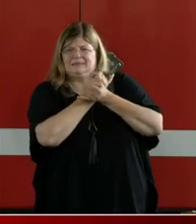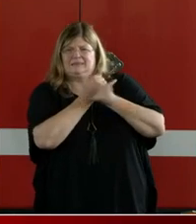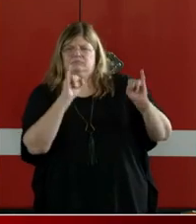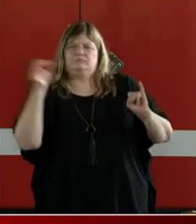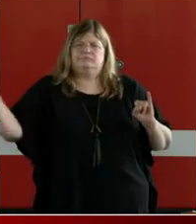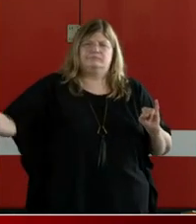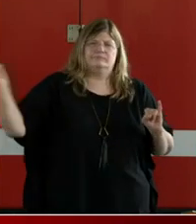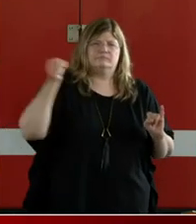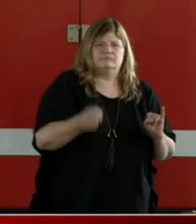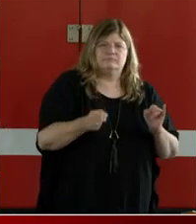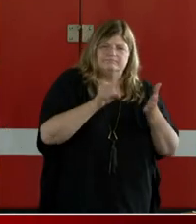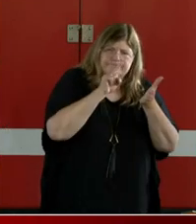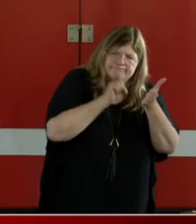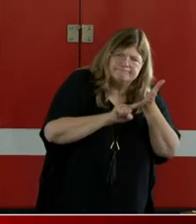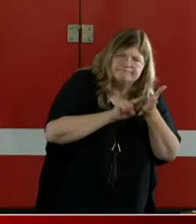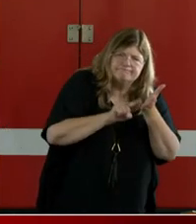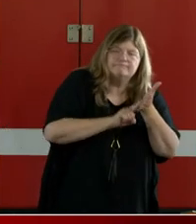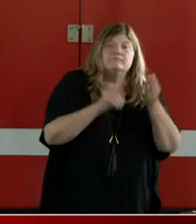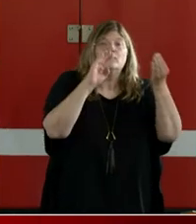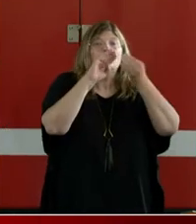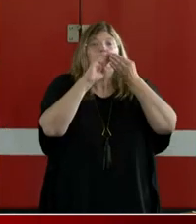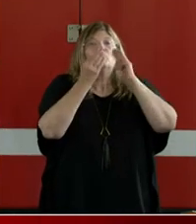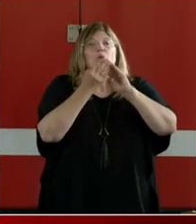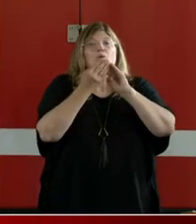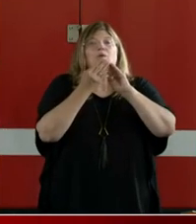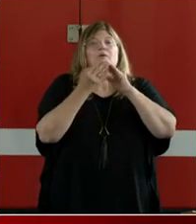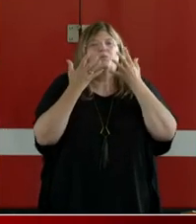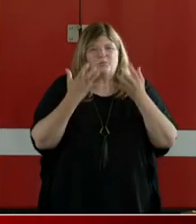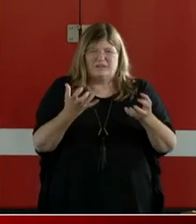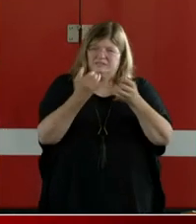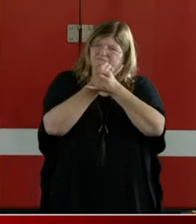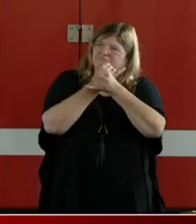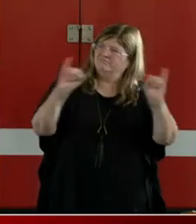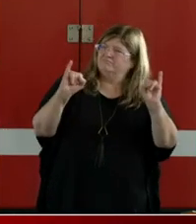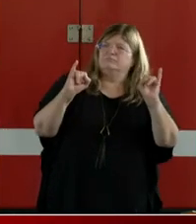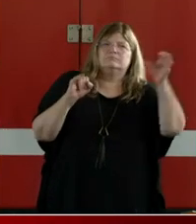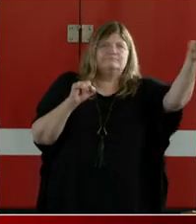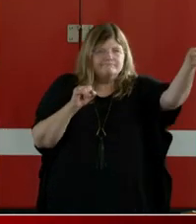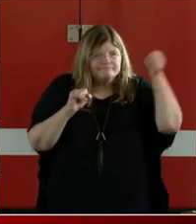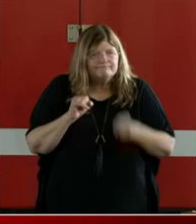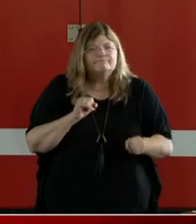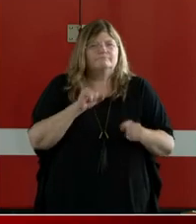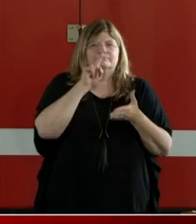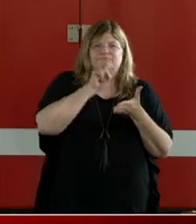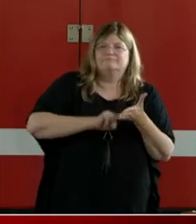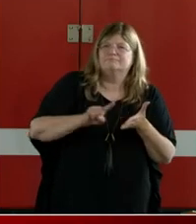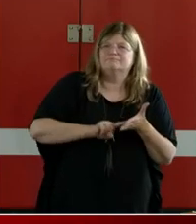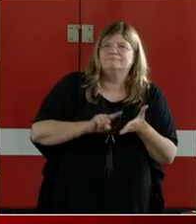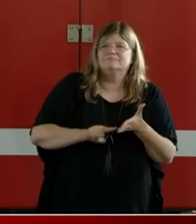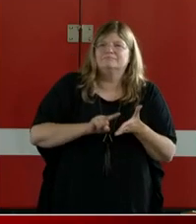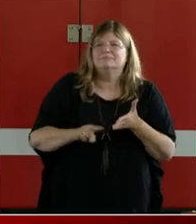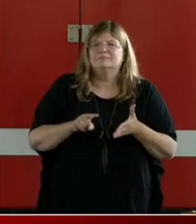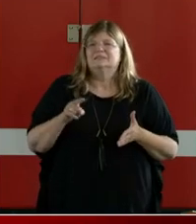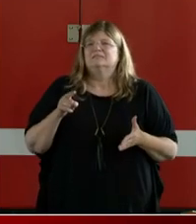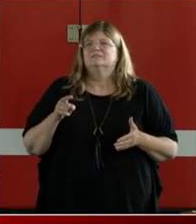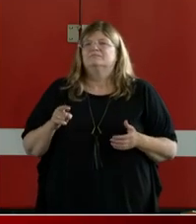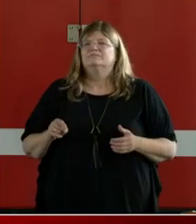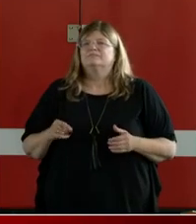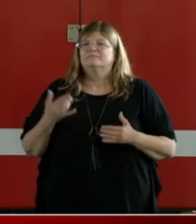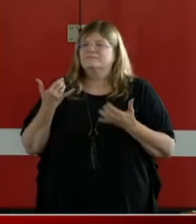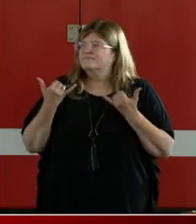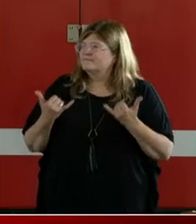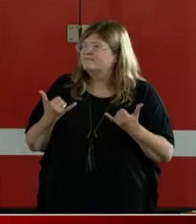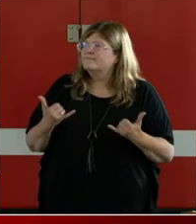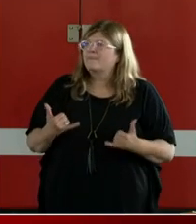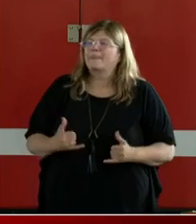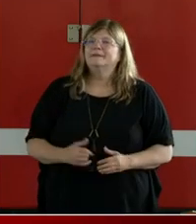that involves community members that they're looking into. The police. In an independent investigation. I'm sorry, Stephanie, I'm having trouble hearing you. It's the